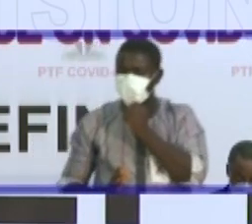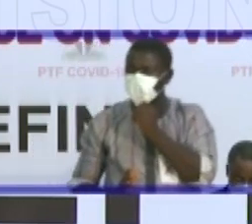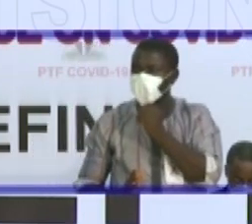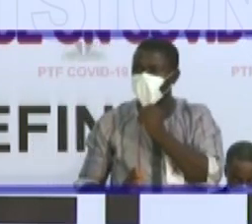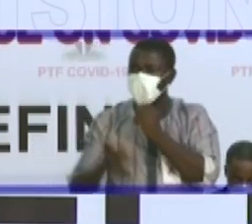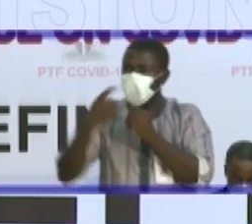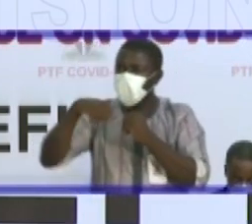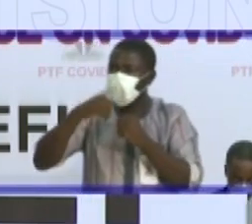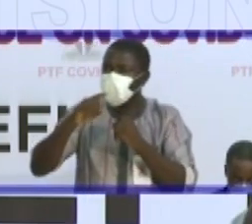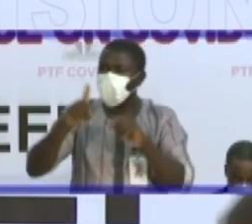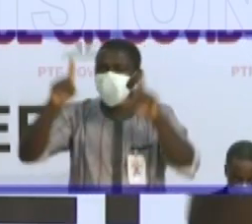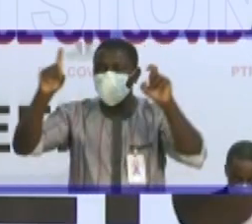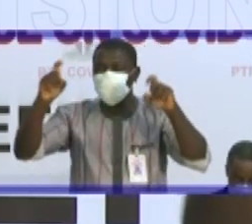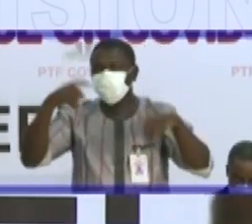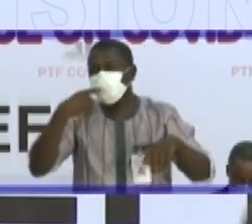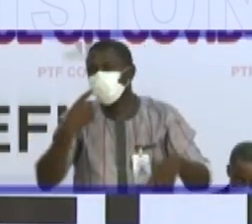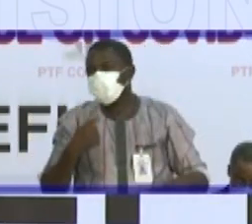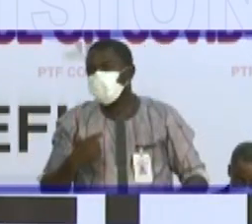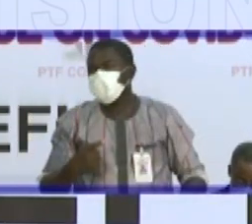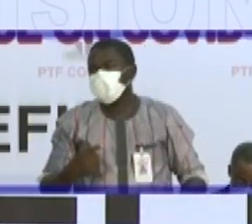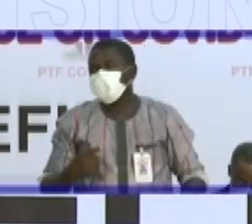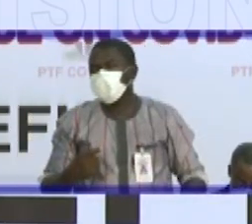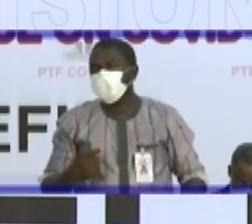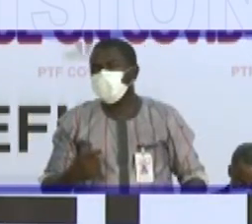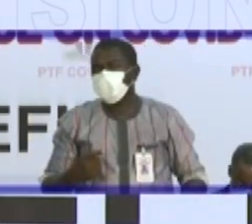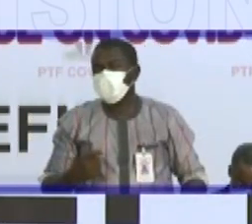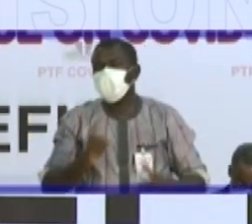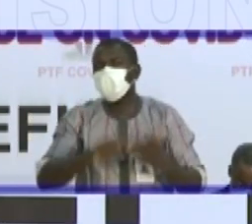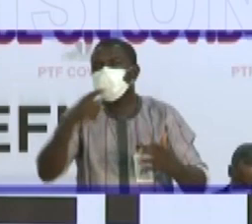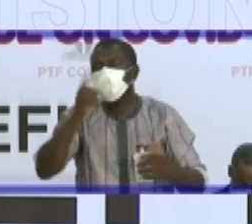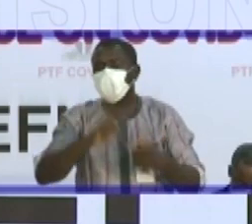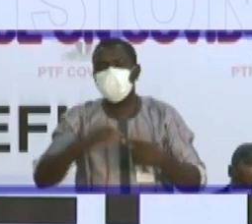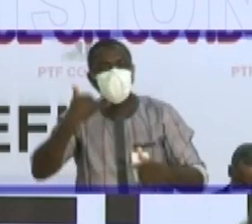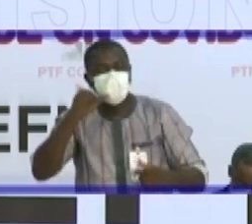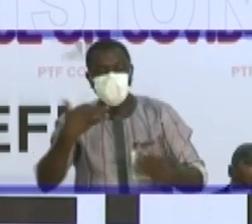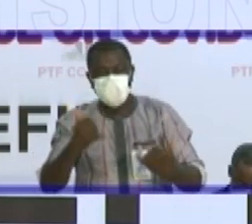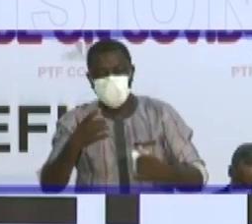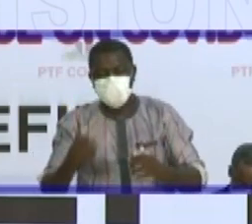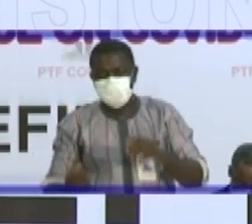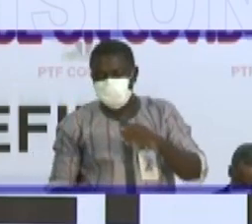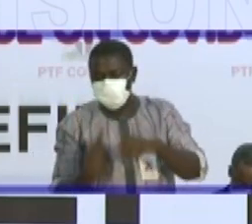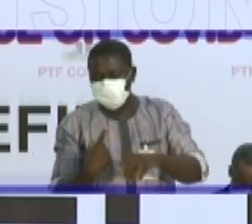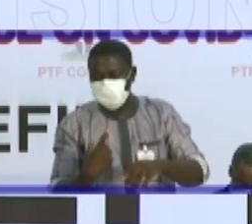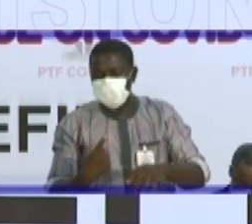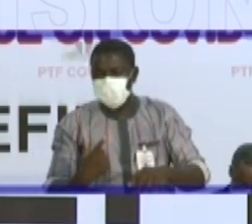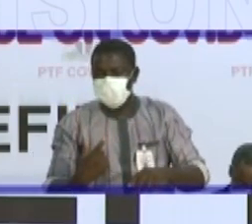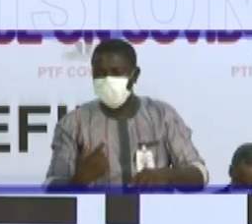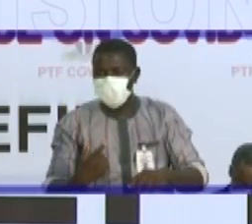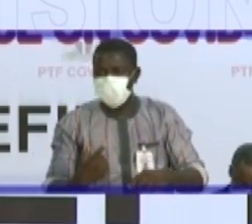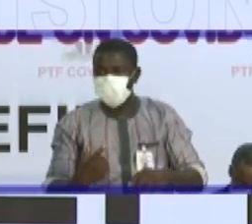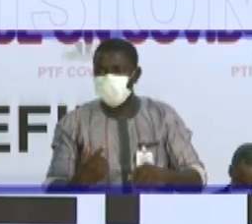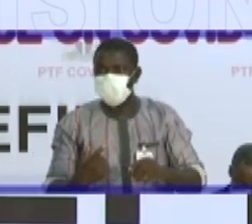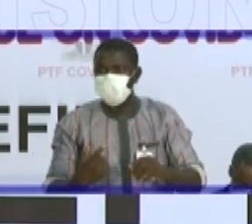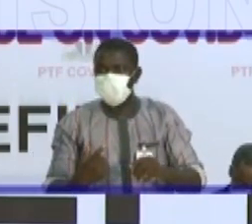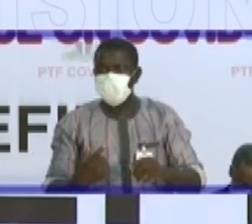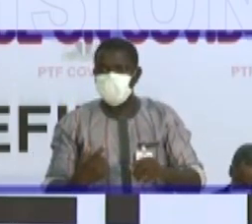testing. So it says, I'm just reading out what he sent to my phone just now, that the last reporter lied. I did